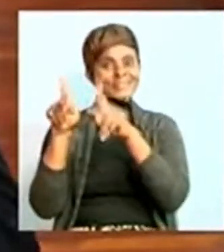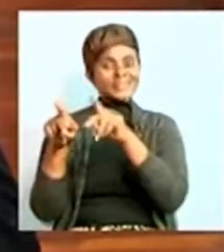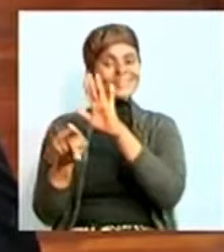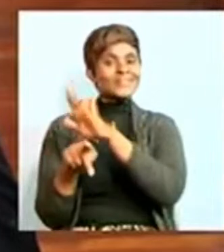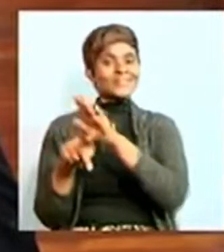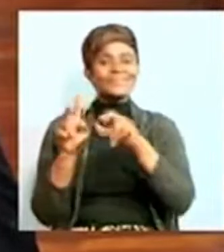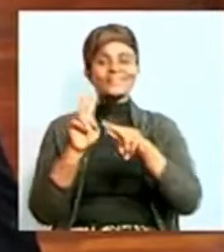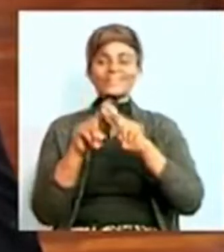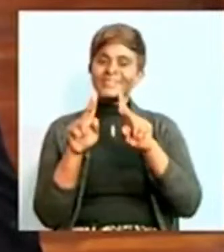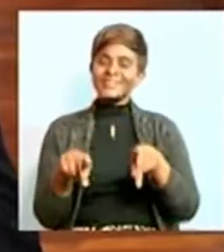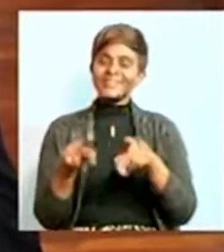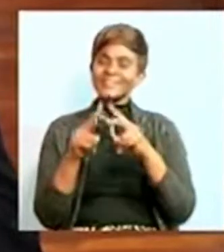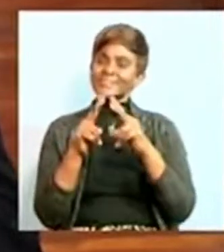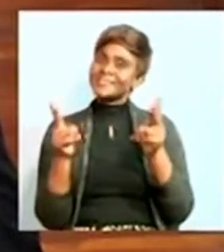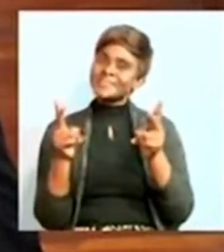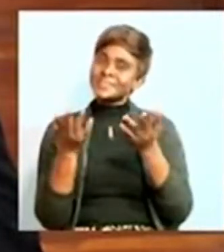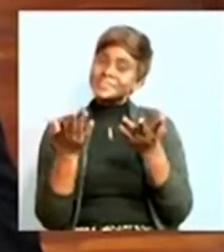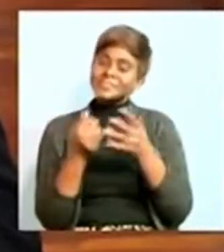So